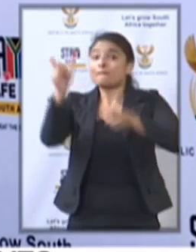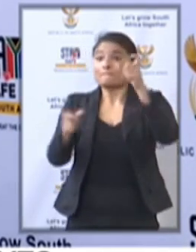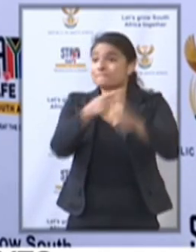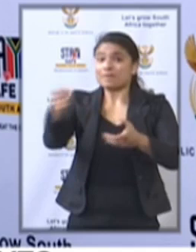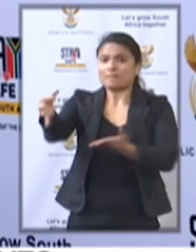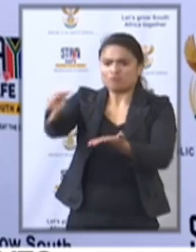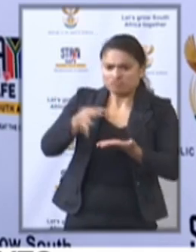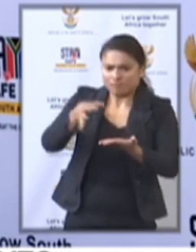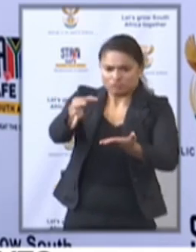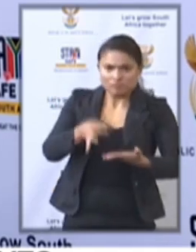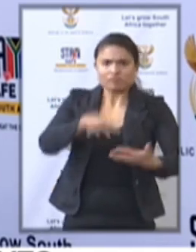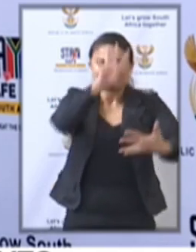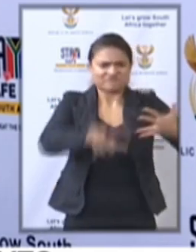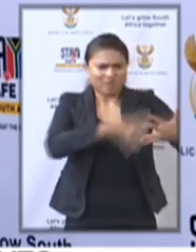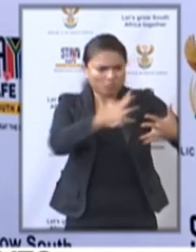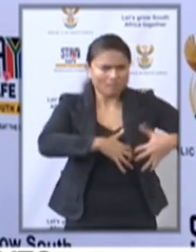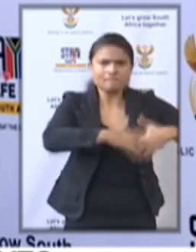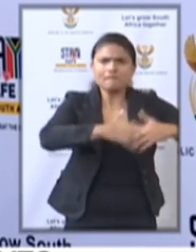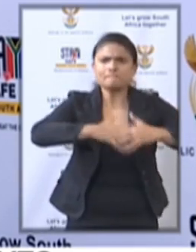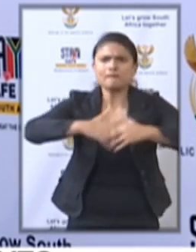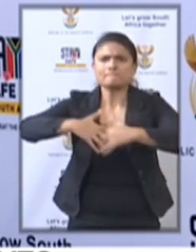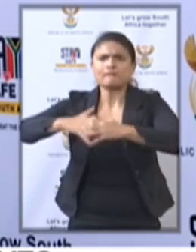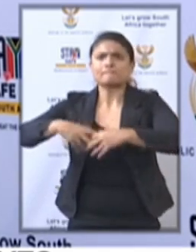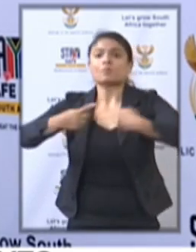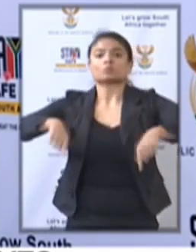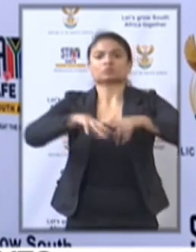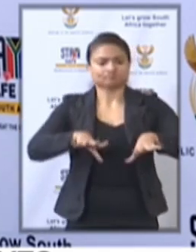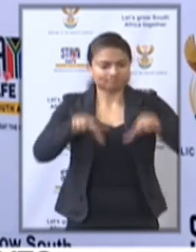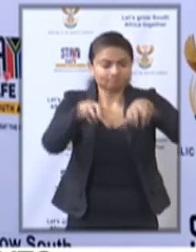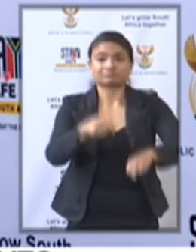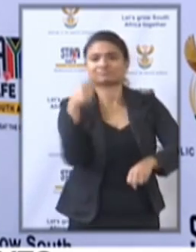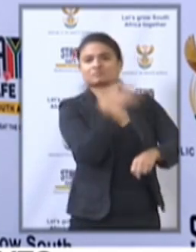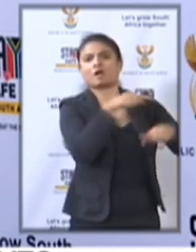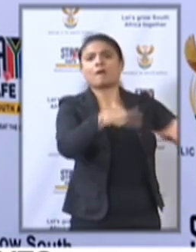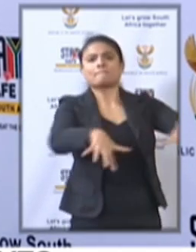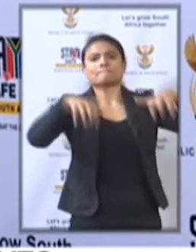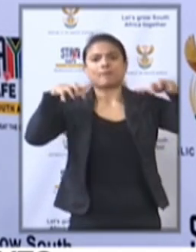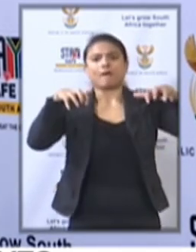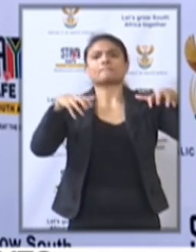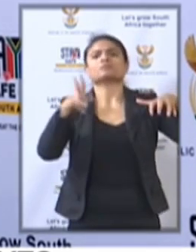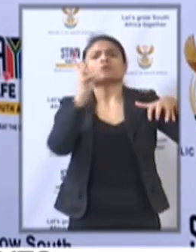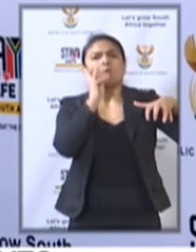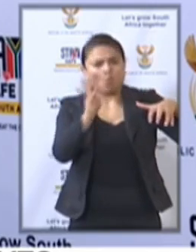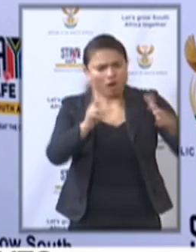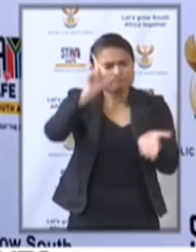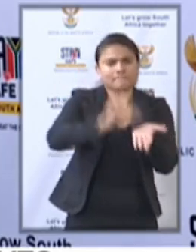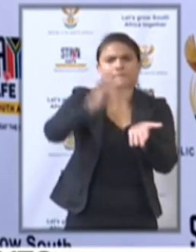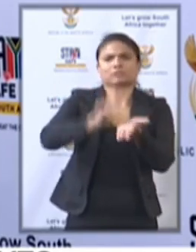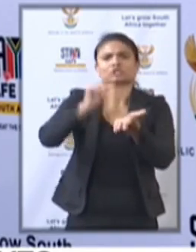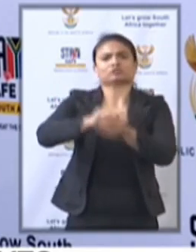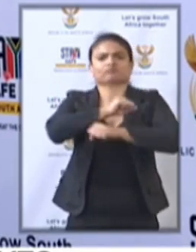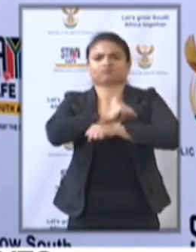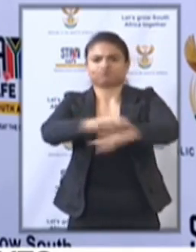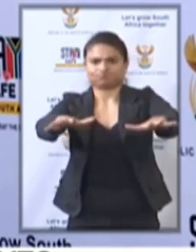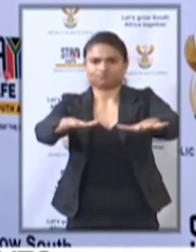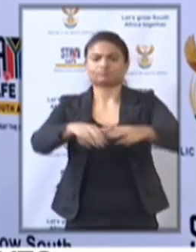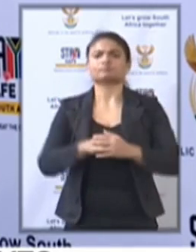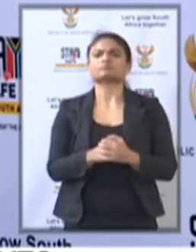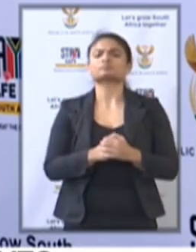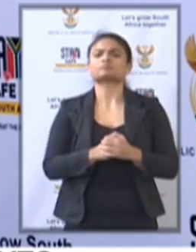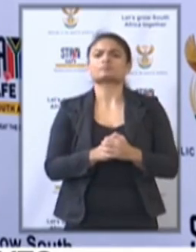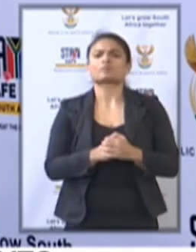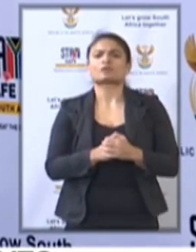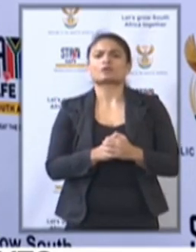been adopted by Cabinet, and I will be gazetting that shortly. And I'm calling upon all our